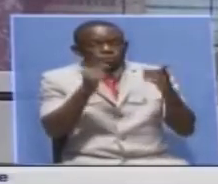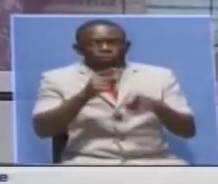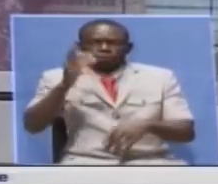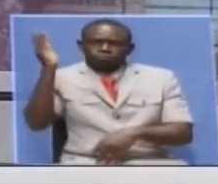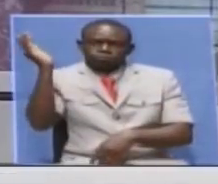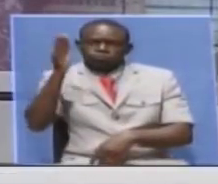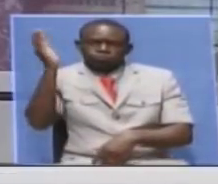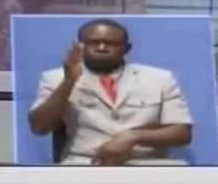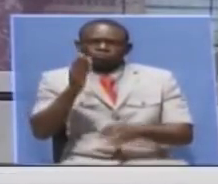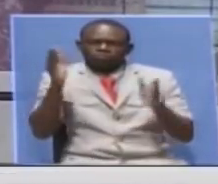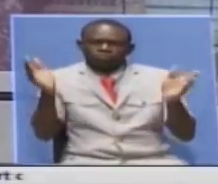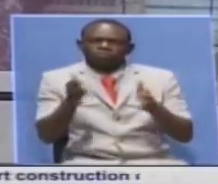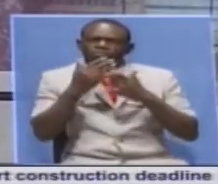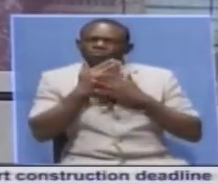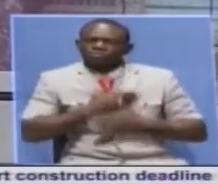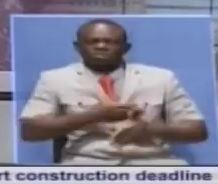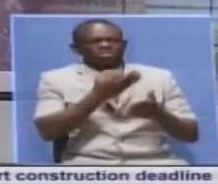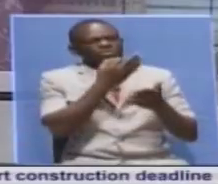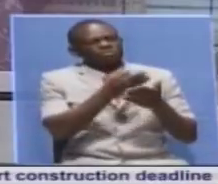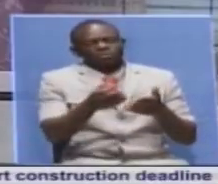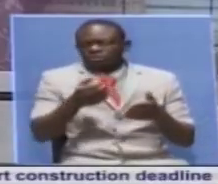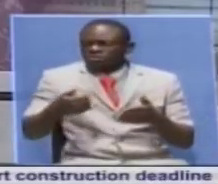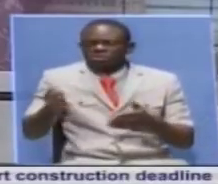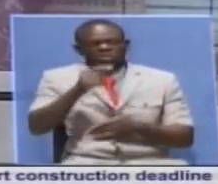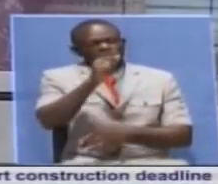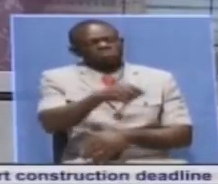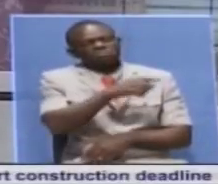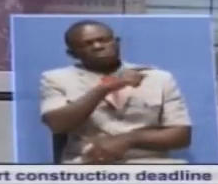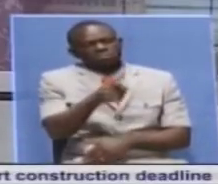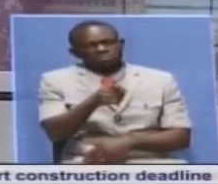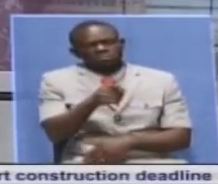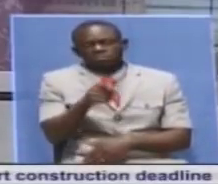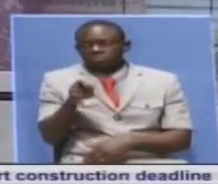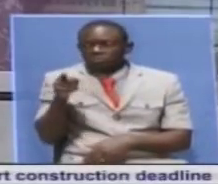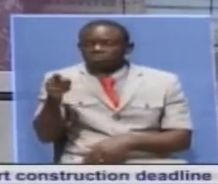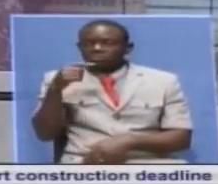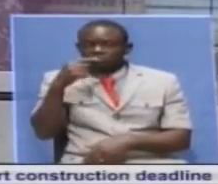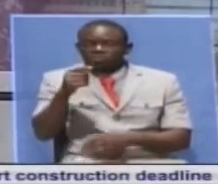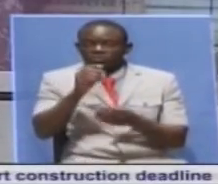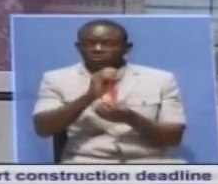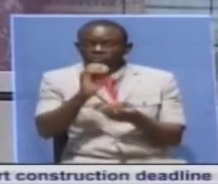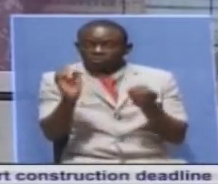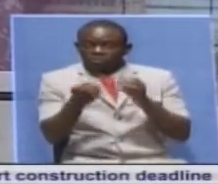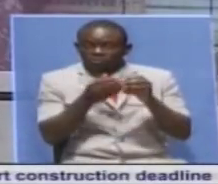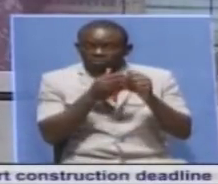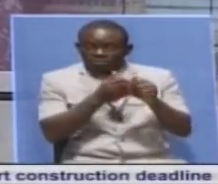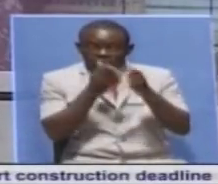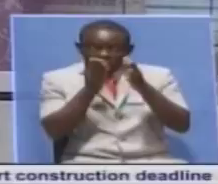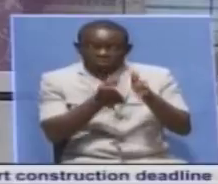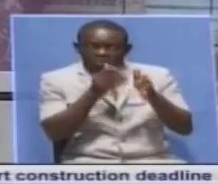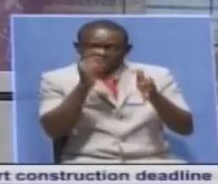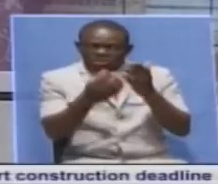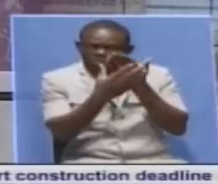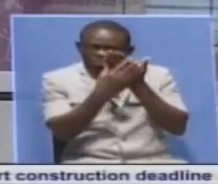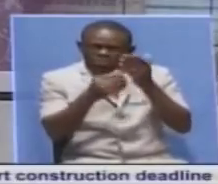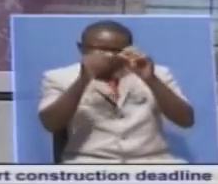they have an opportunity to address the nation. Mr. Kombe says opposition political party leaders should instead emulate President Edgar